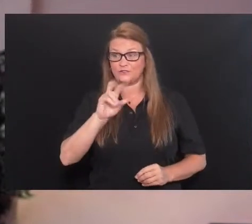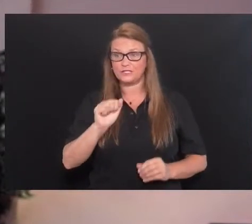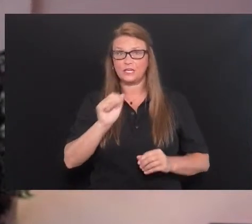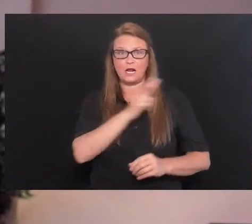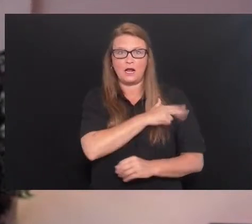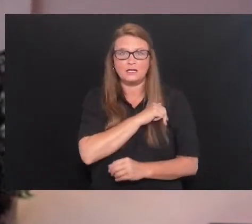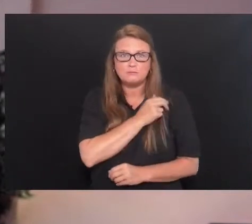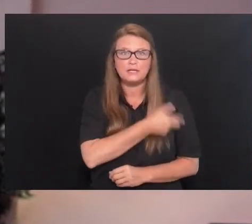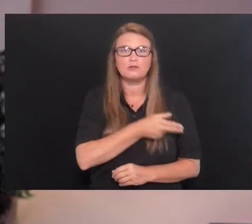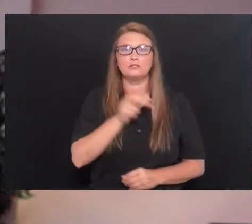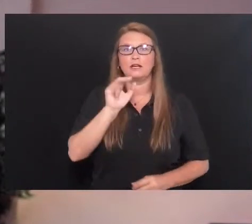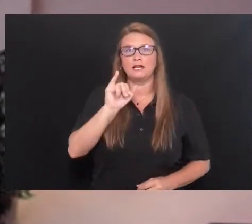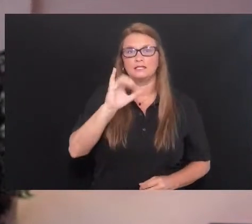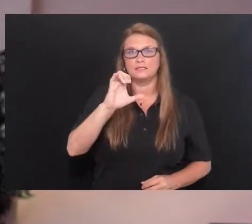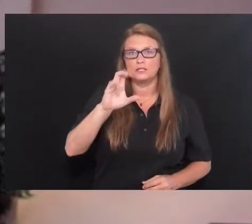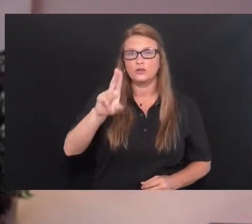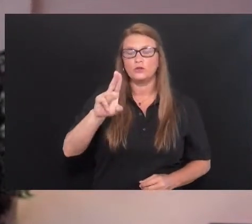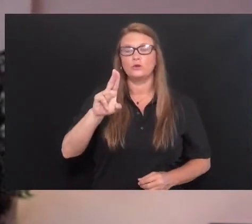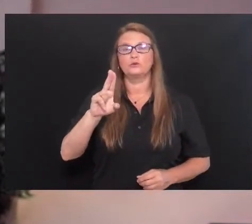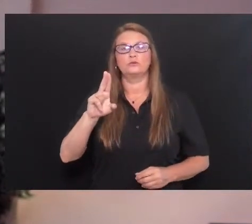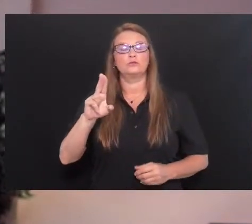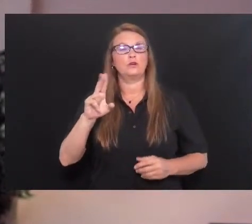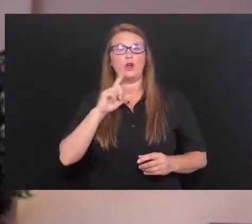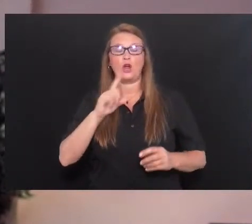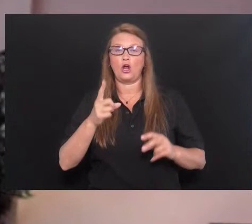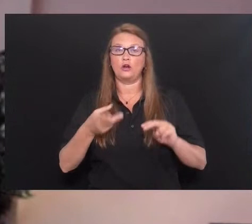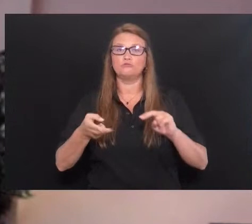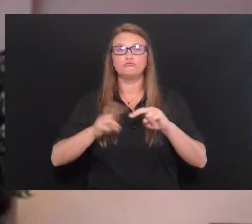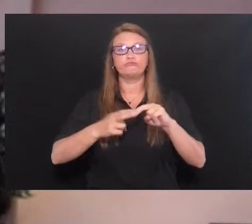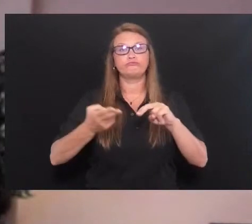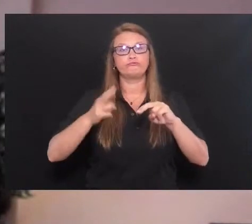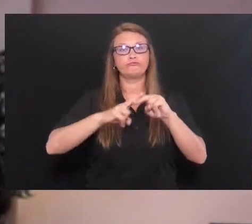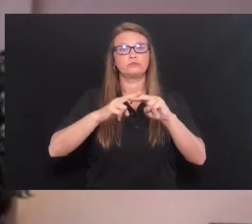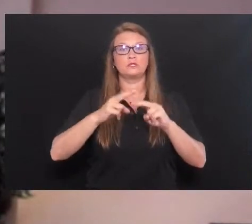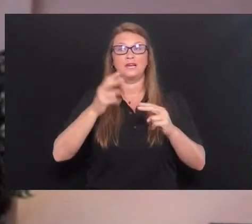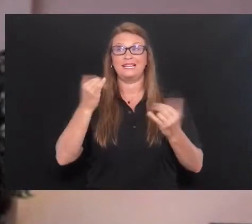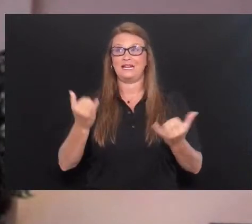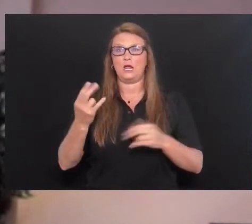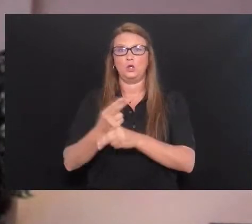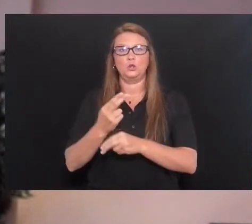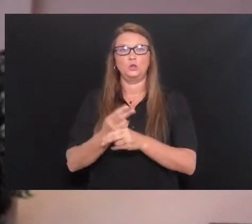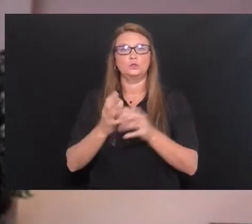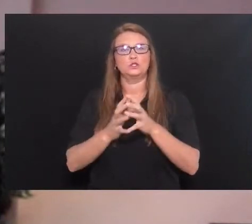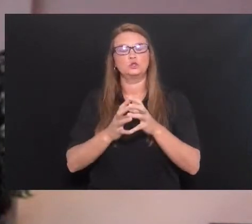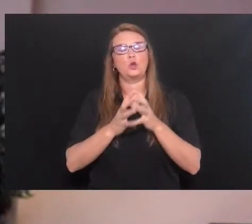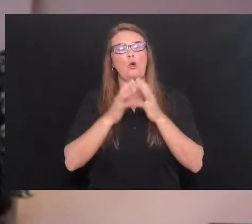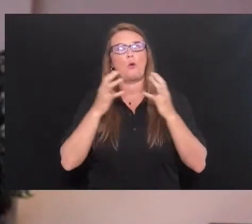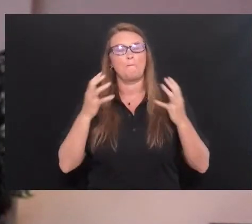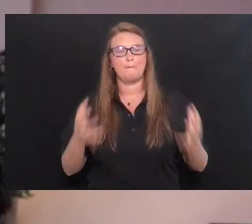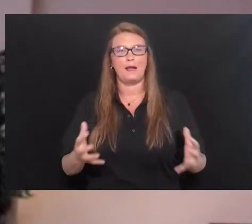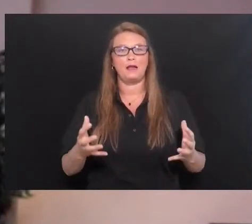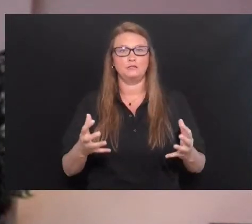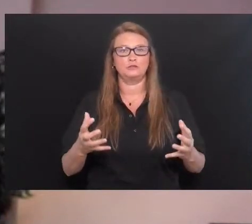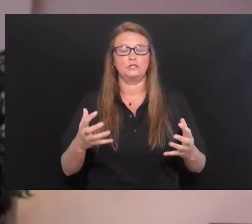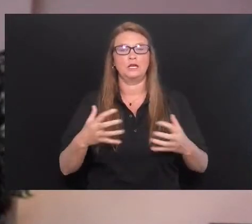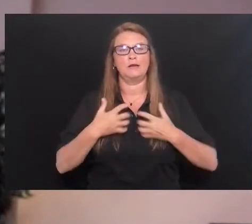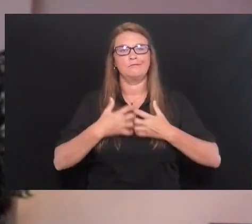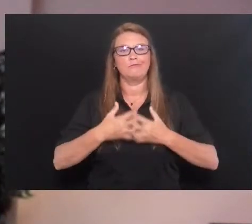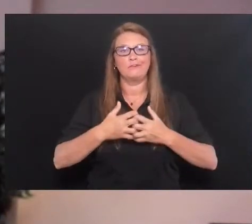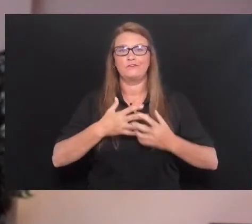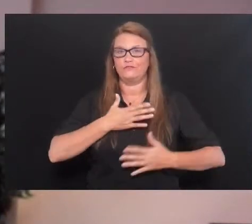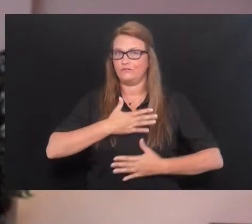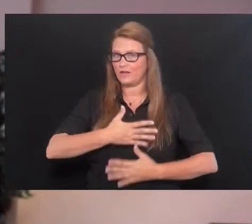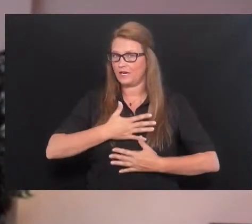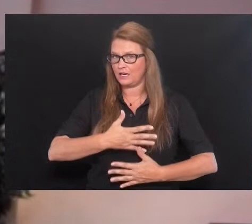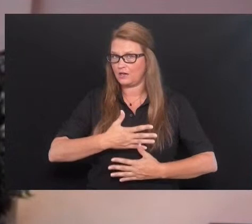ICUs and using mechanical ventilators than we've ever seen before. and the governor keeps reading more names every